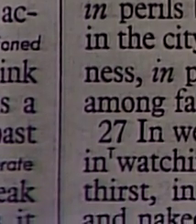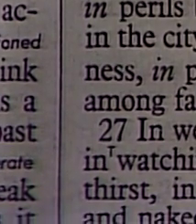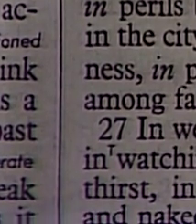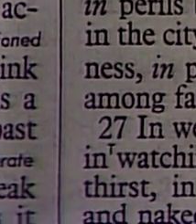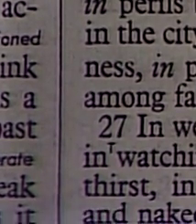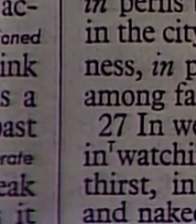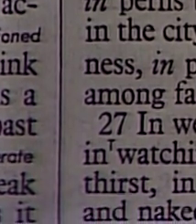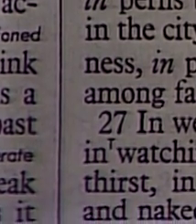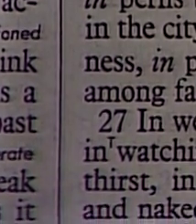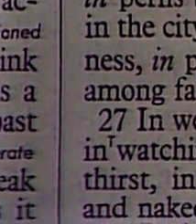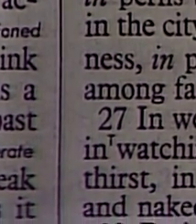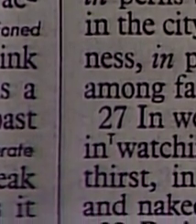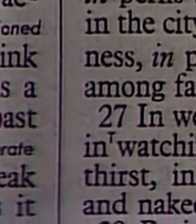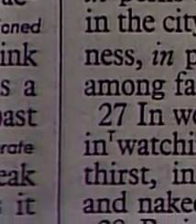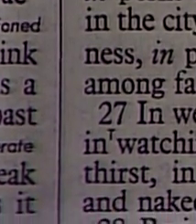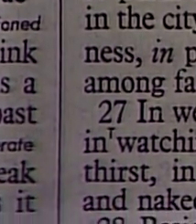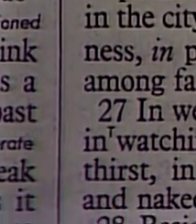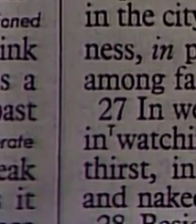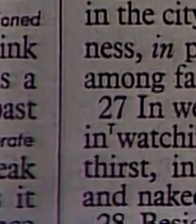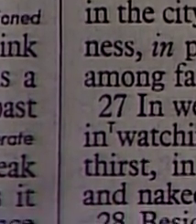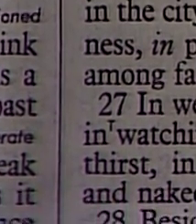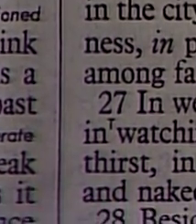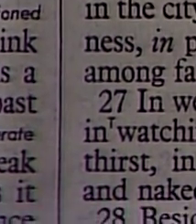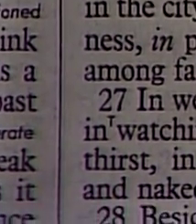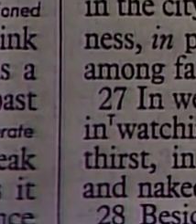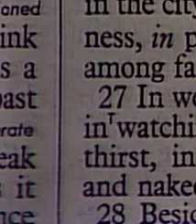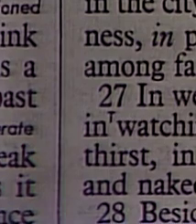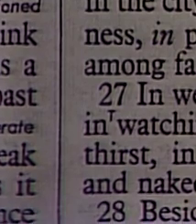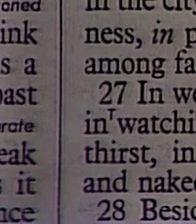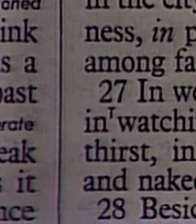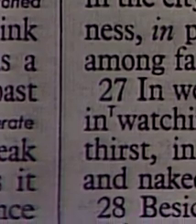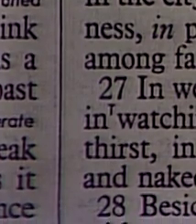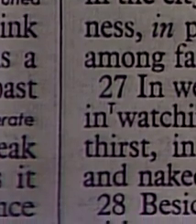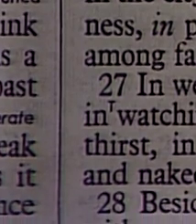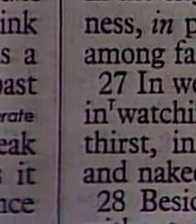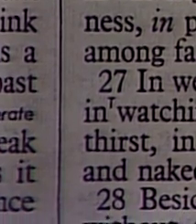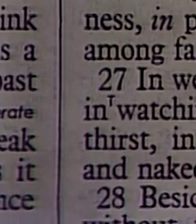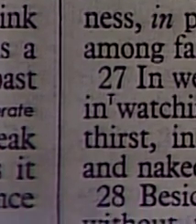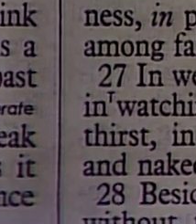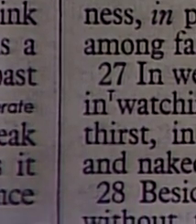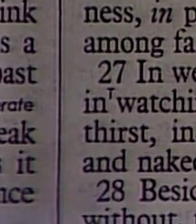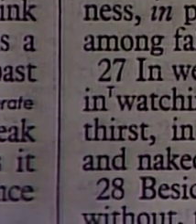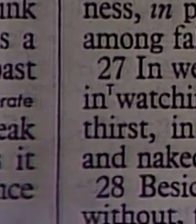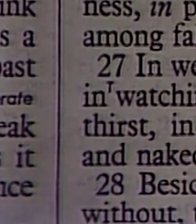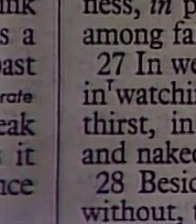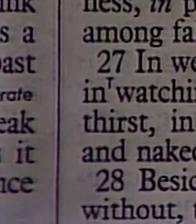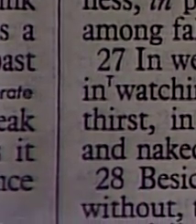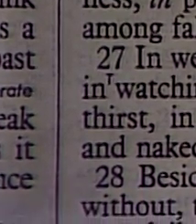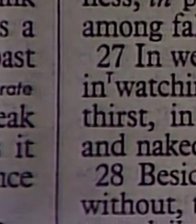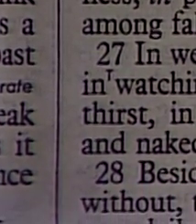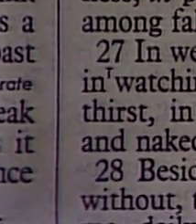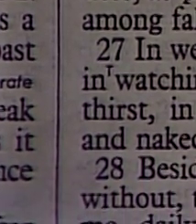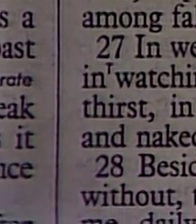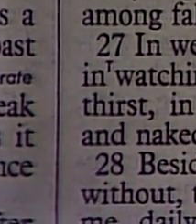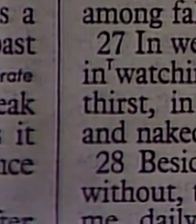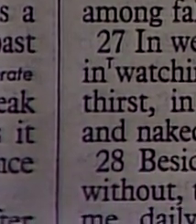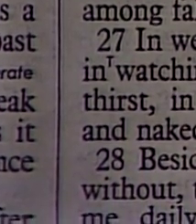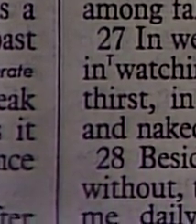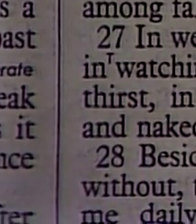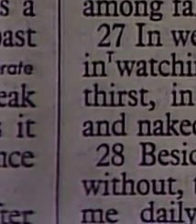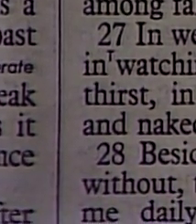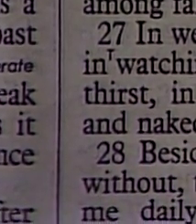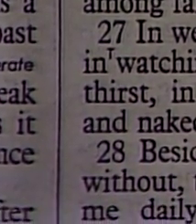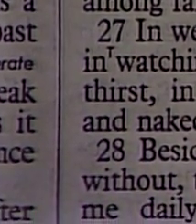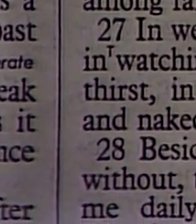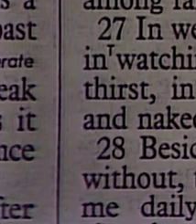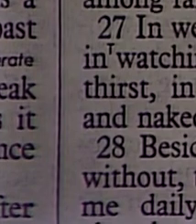shipwreck. A night and a day I've been in the deep. In journeyings often, in perils of waters, in perils of